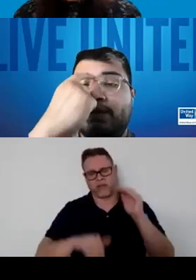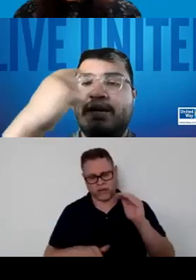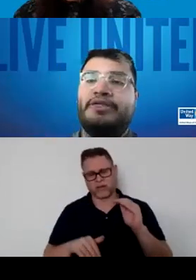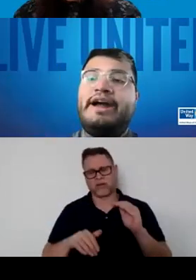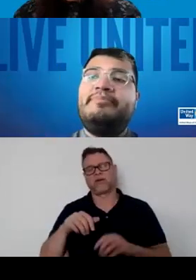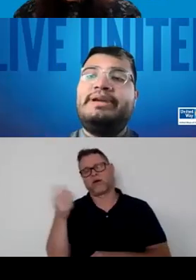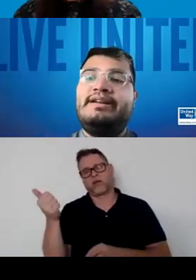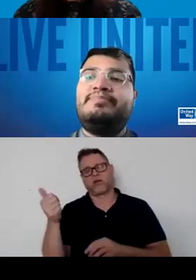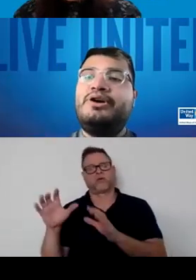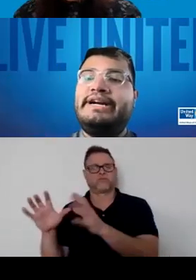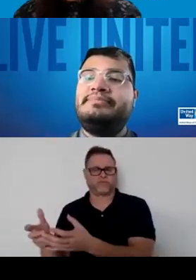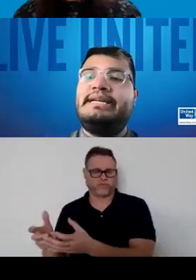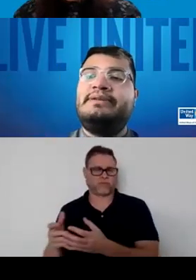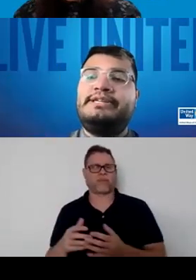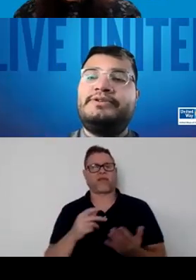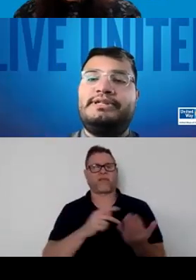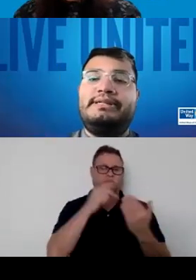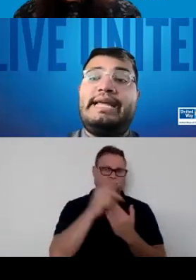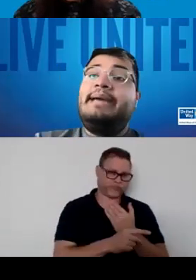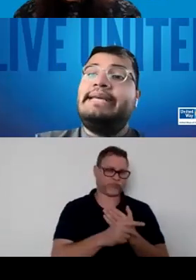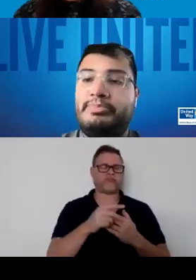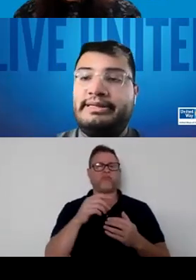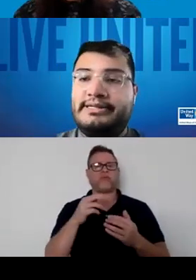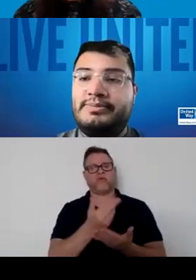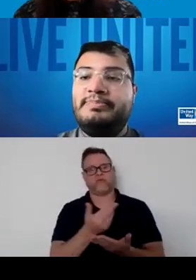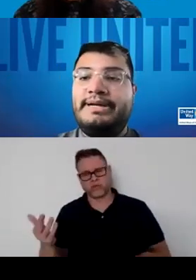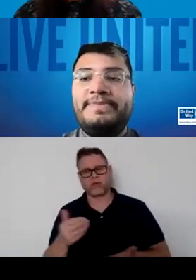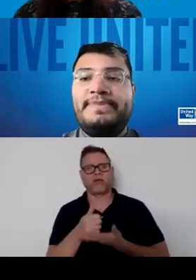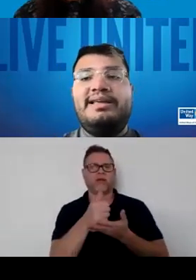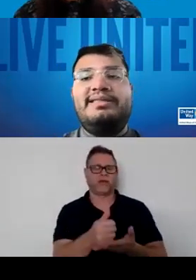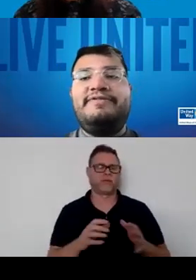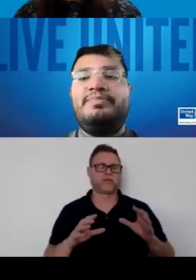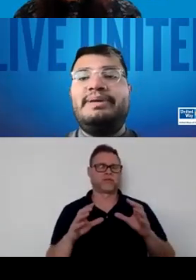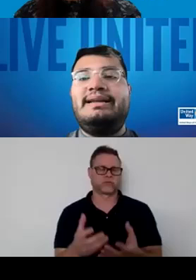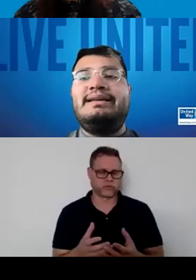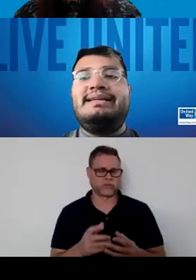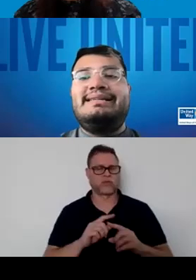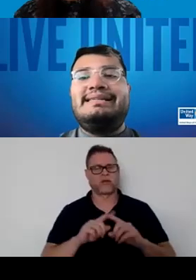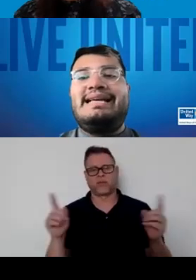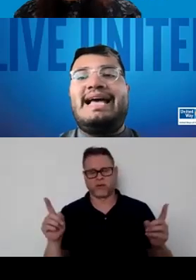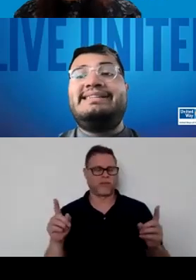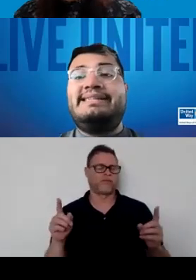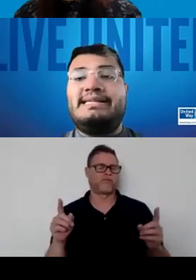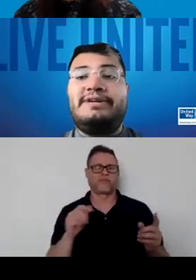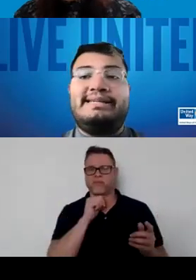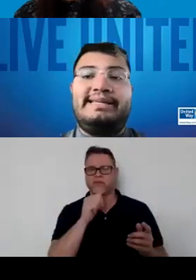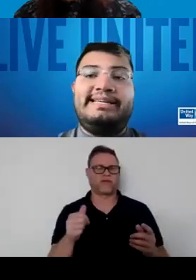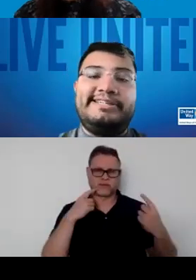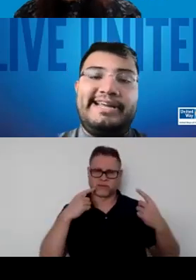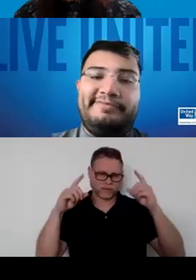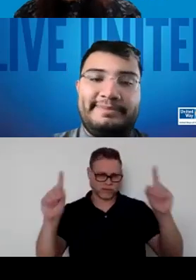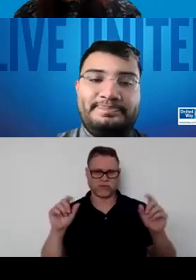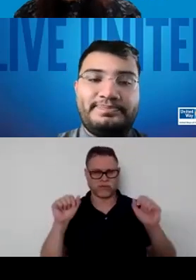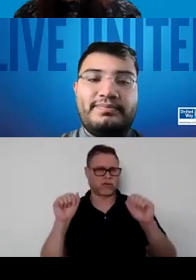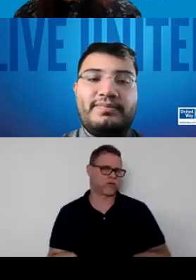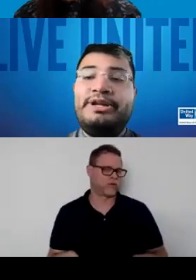Now, there have been programs and resources aimed to helping these groups, but they haven't been as successful as they could